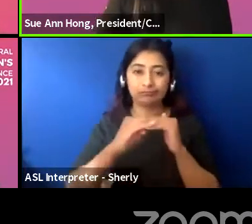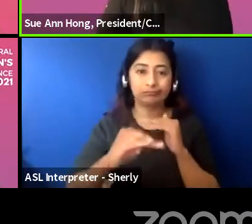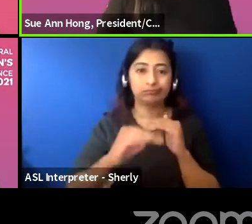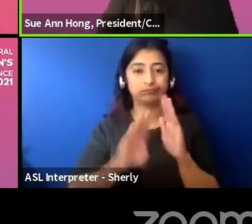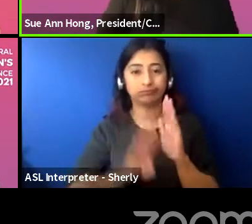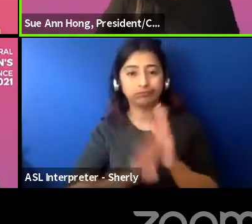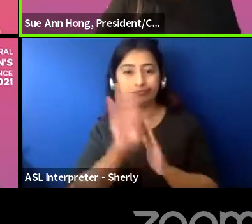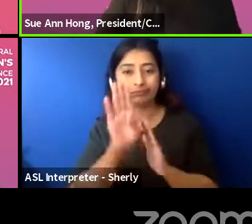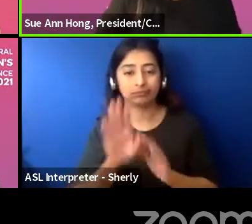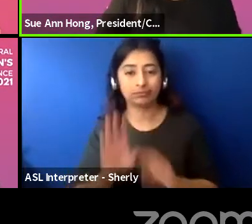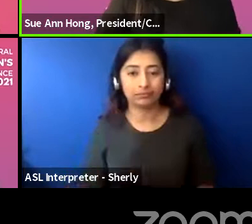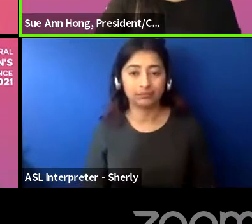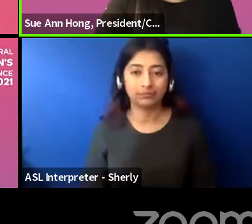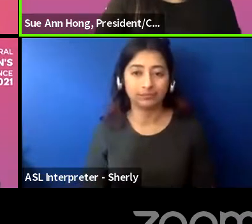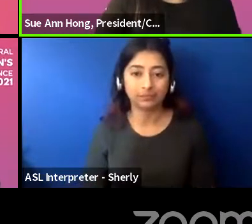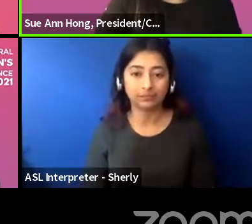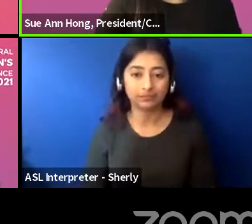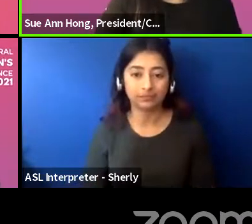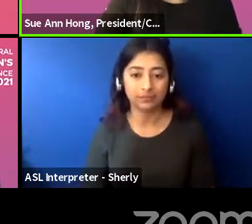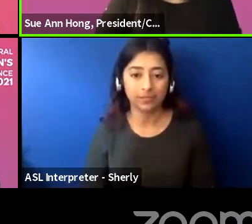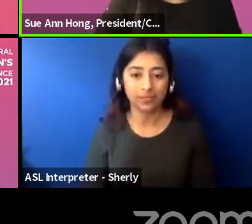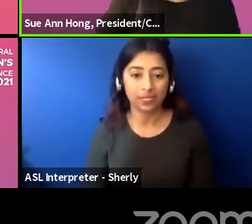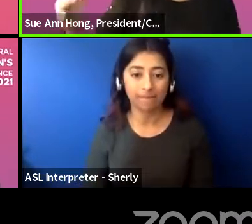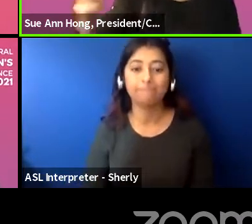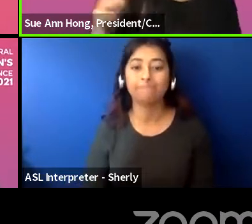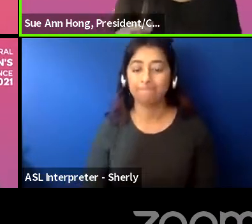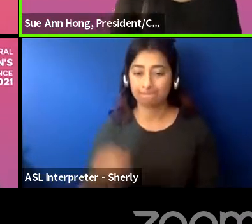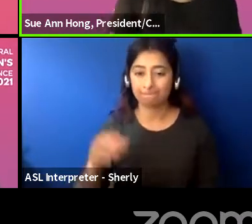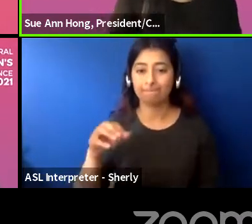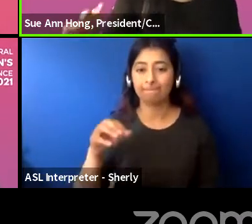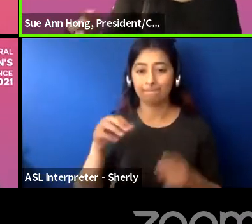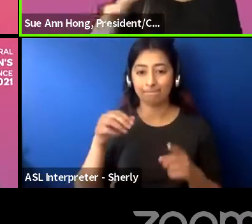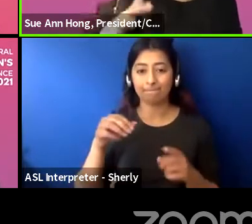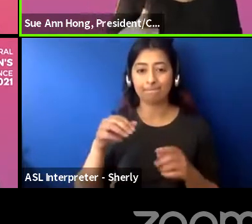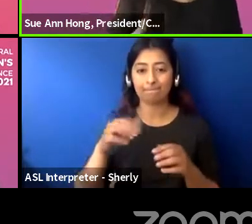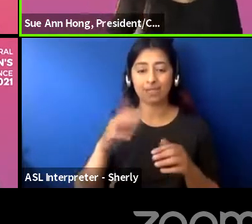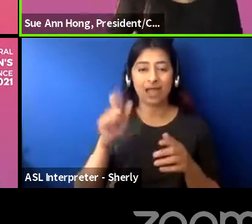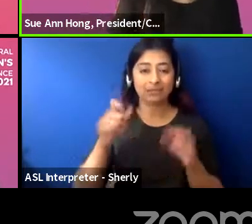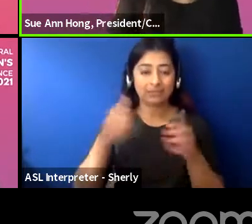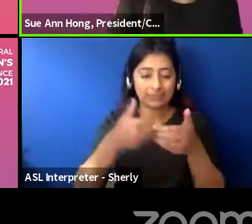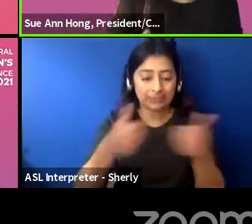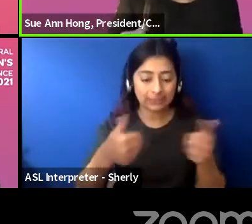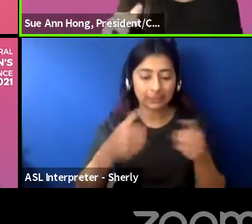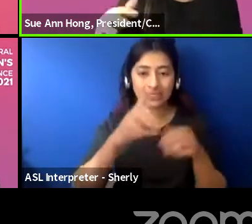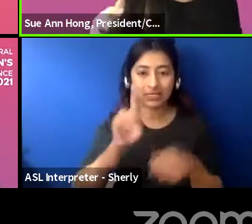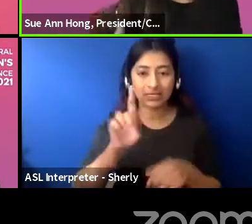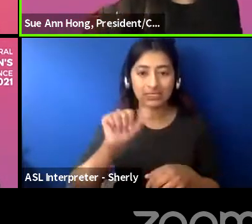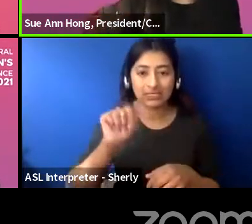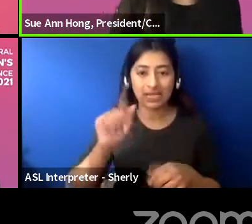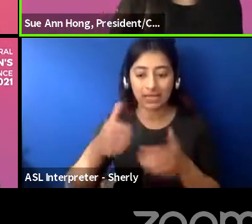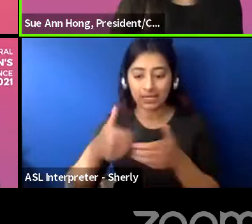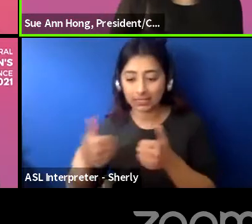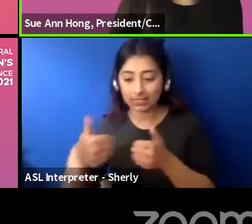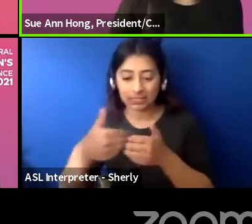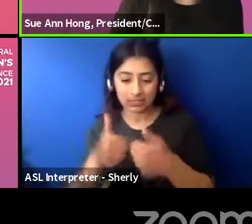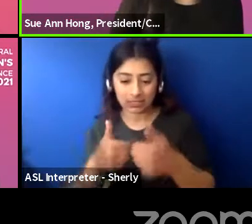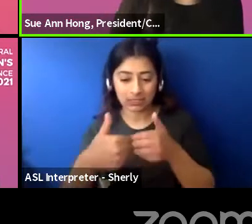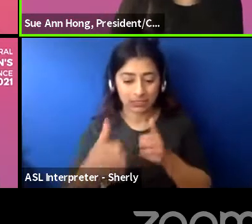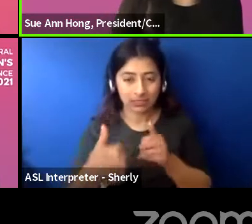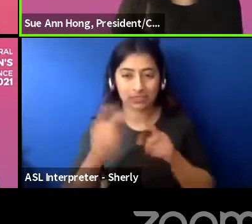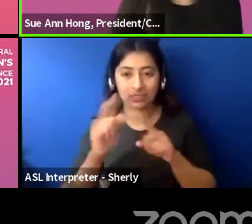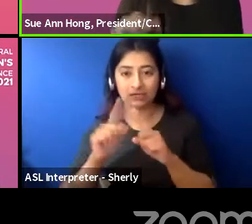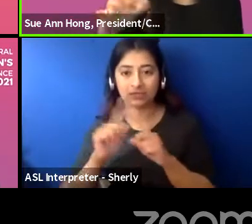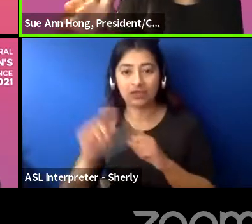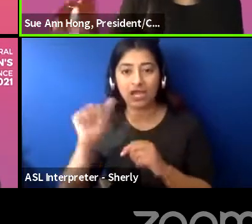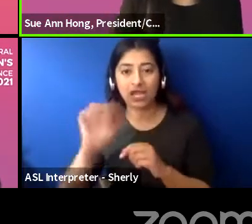Yes, absolutely. I think that the key is the desegregating of the data, desegregating of the various Asian population. You can't just